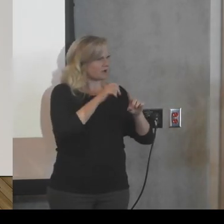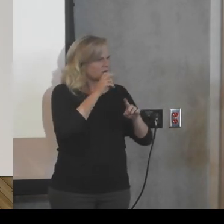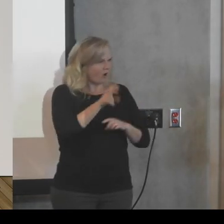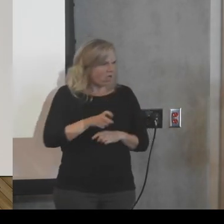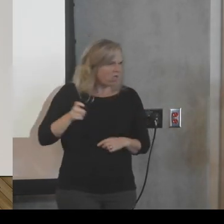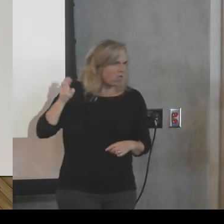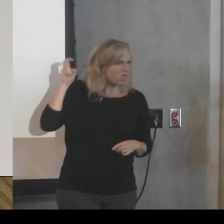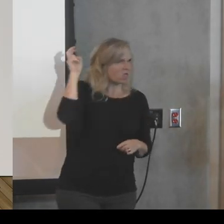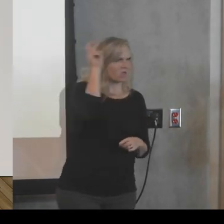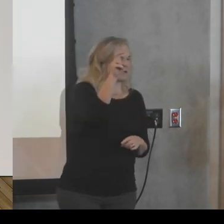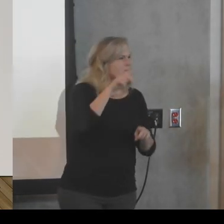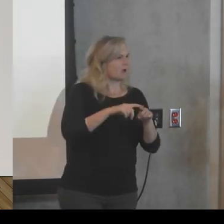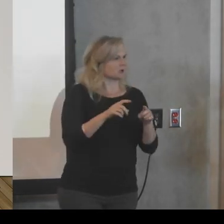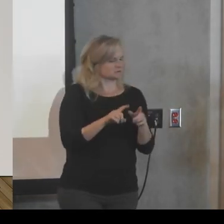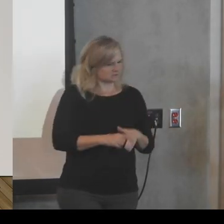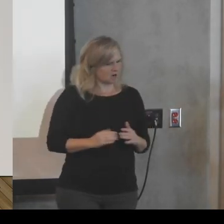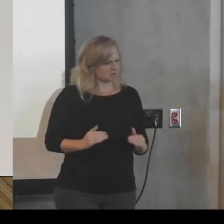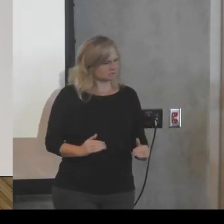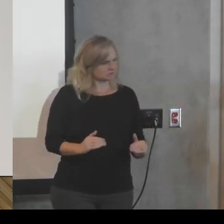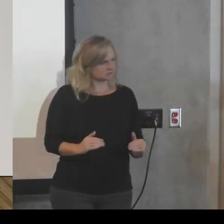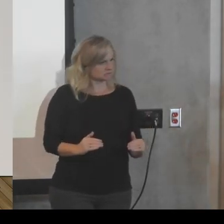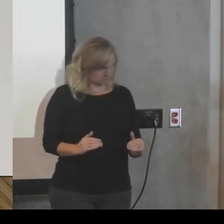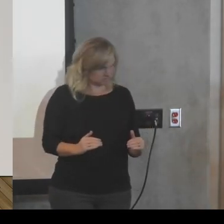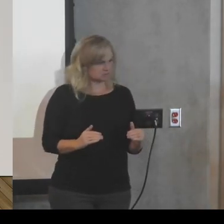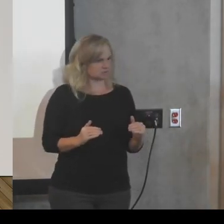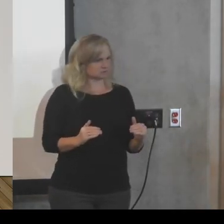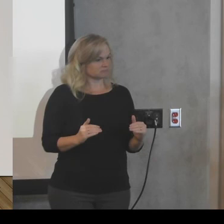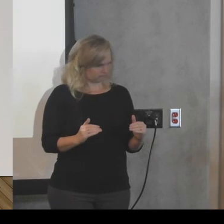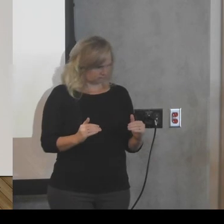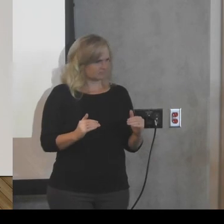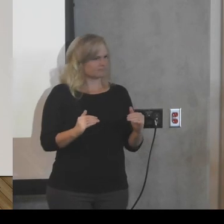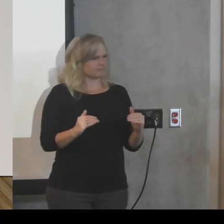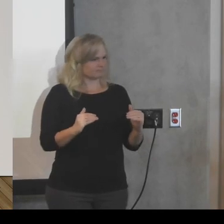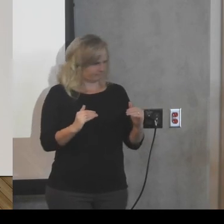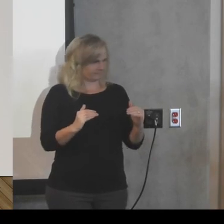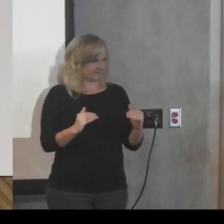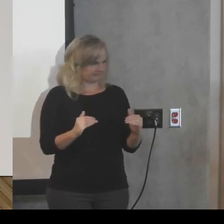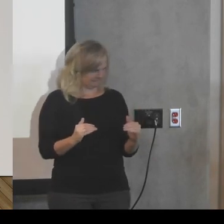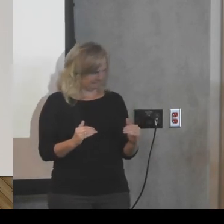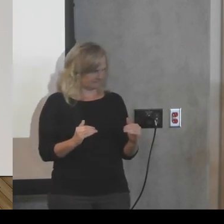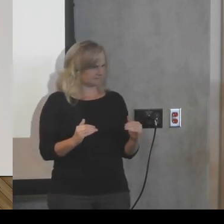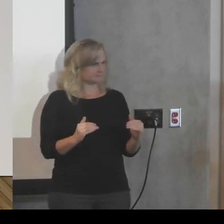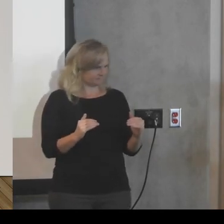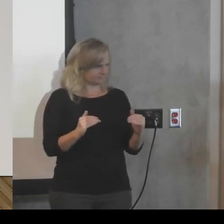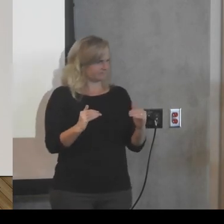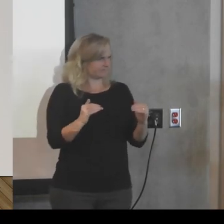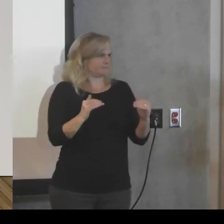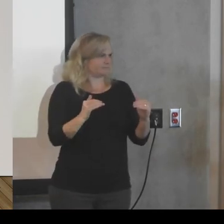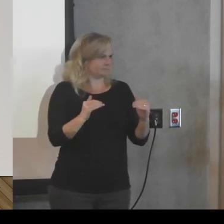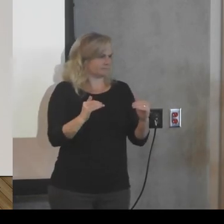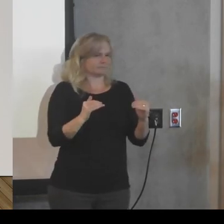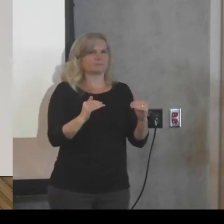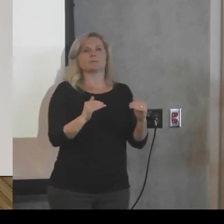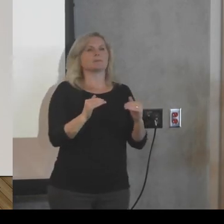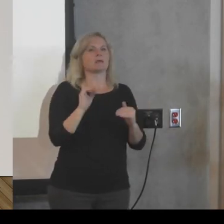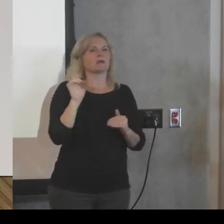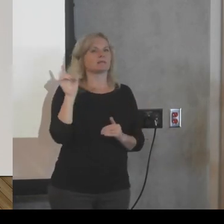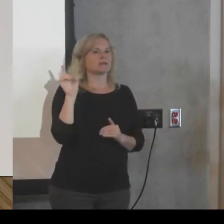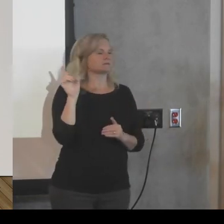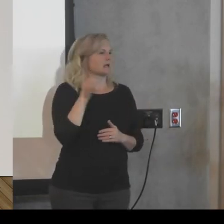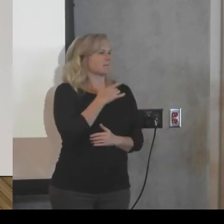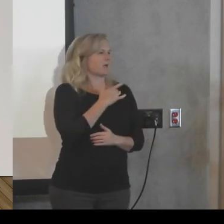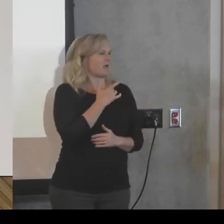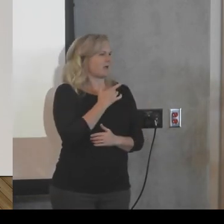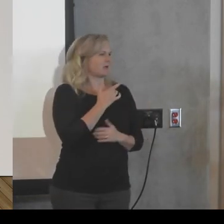and different, but making sure that you get the bottom levels. And generally, this is built as a house.